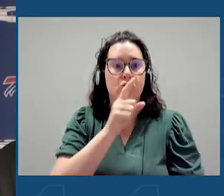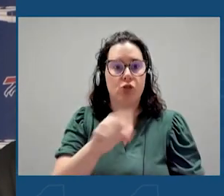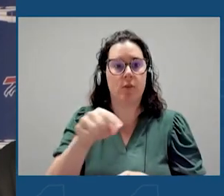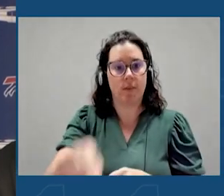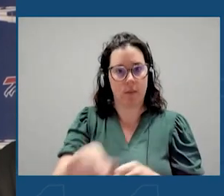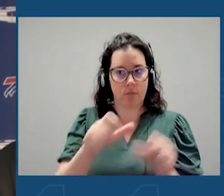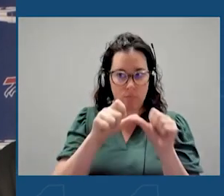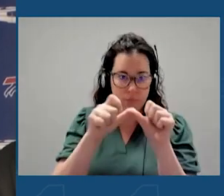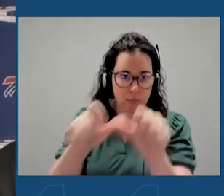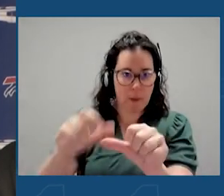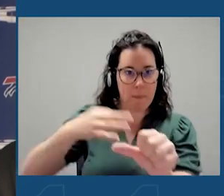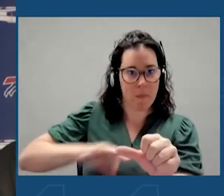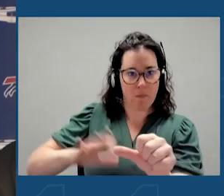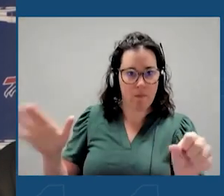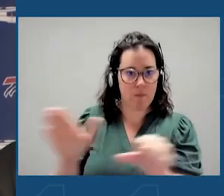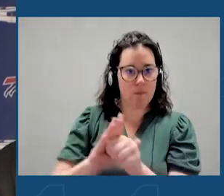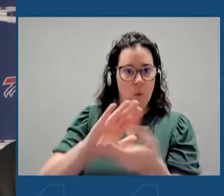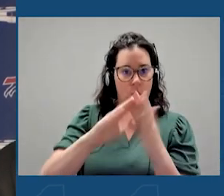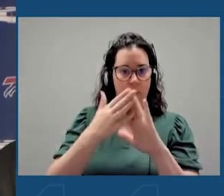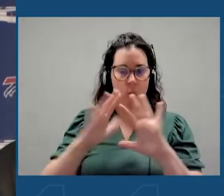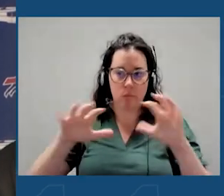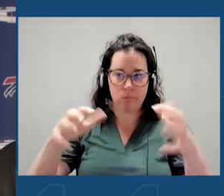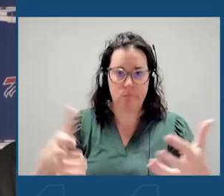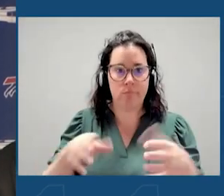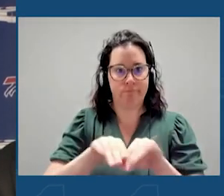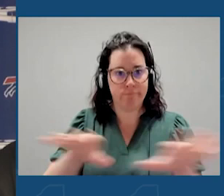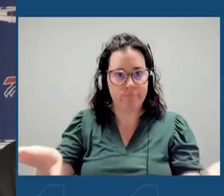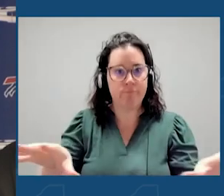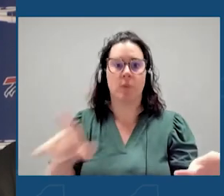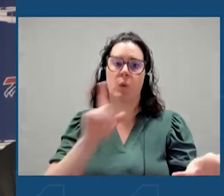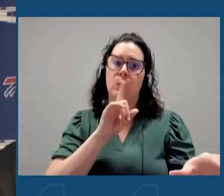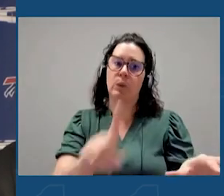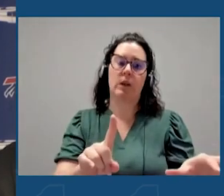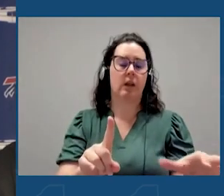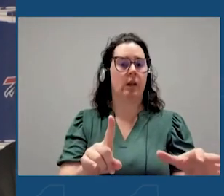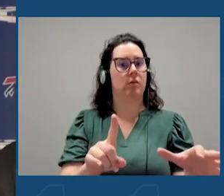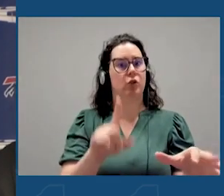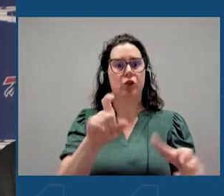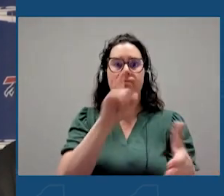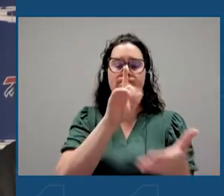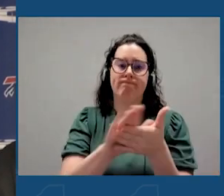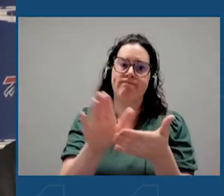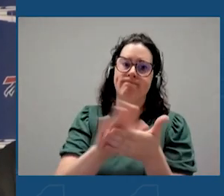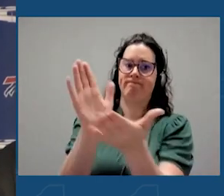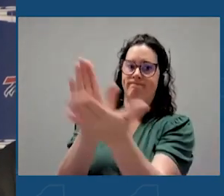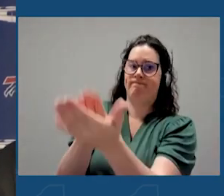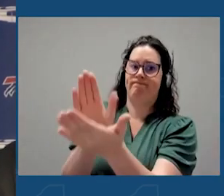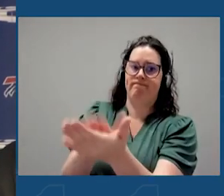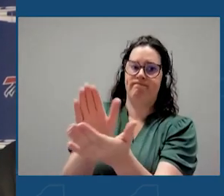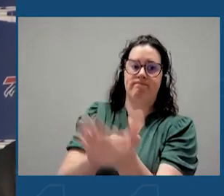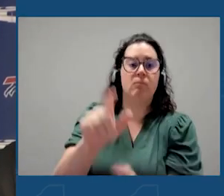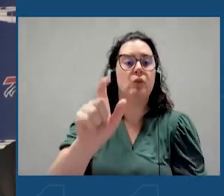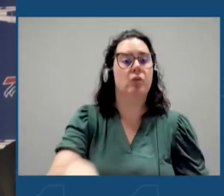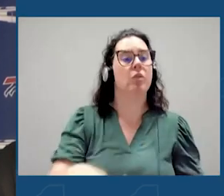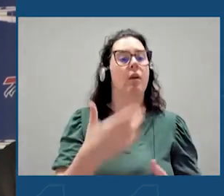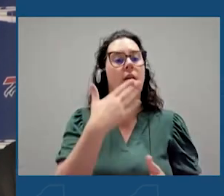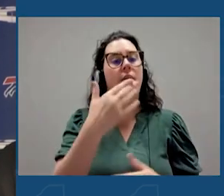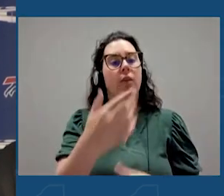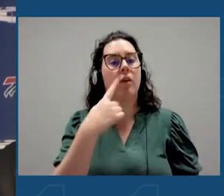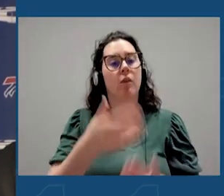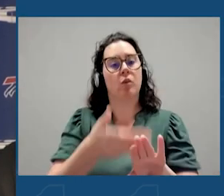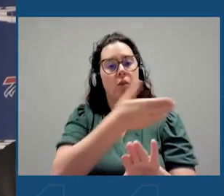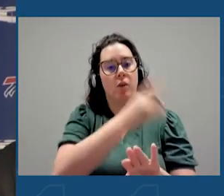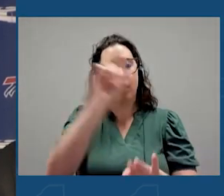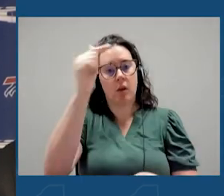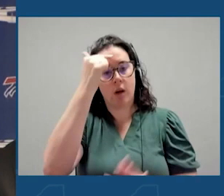benefits to our entire community deserves a tremendous amount of praise. Thank you to former Governor Lieutenant Bob Duffy,